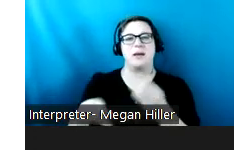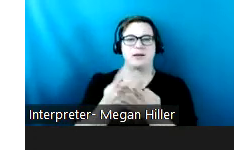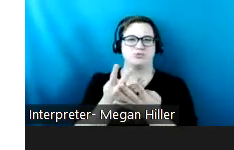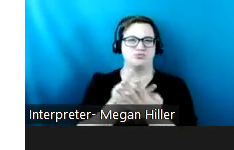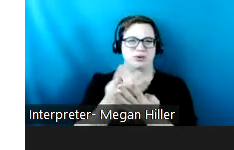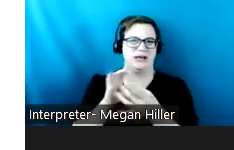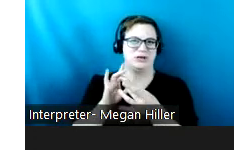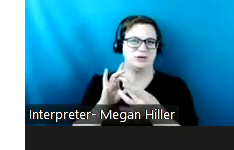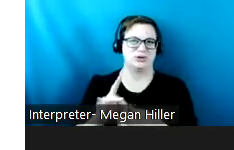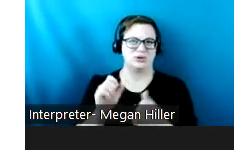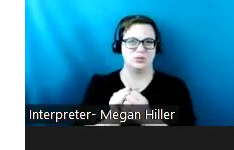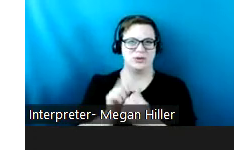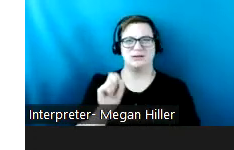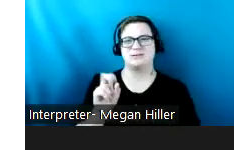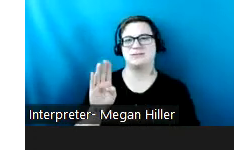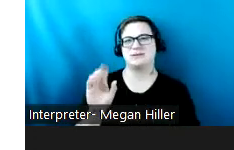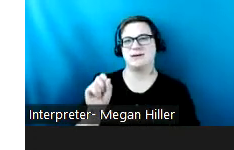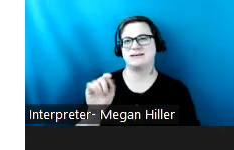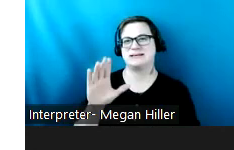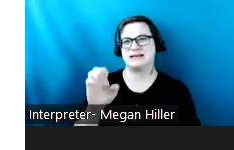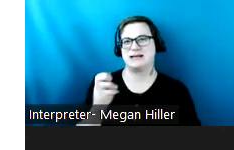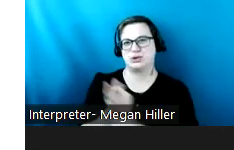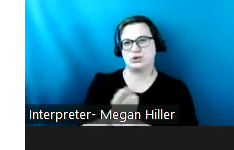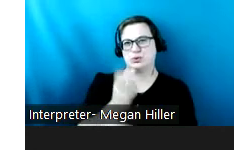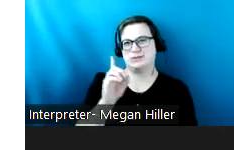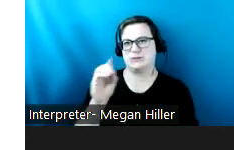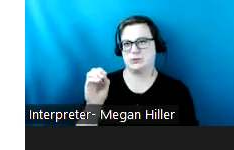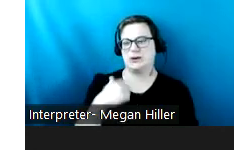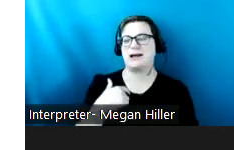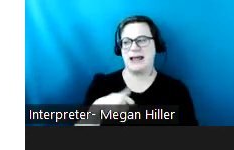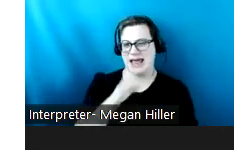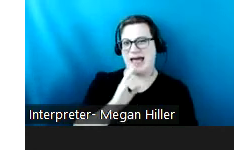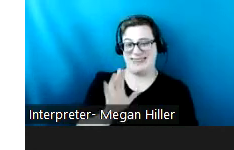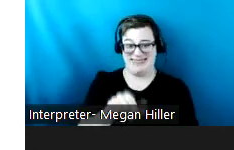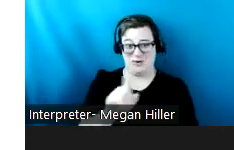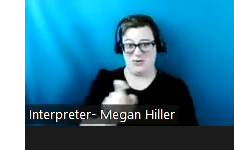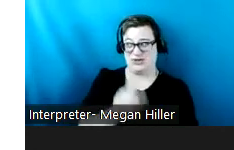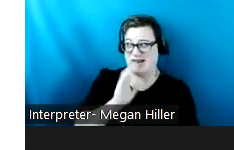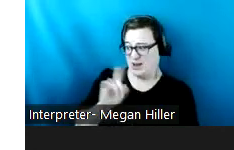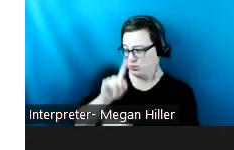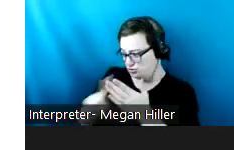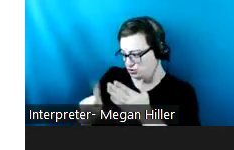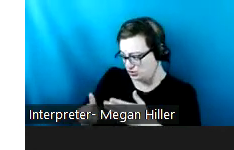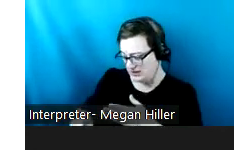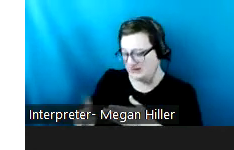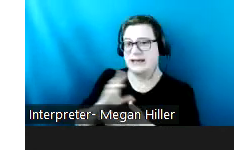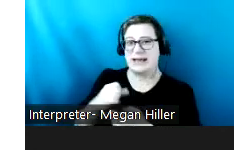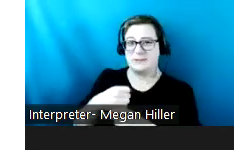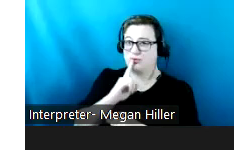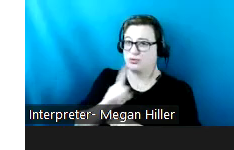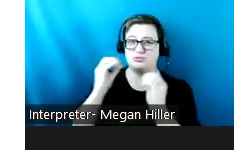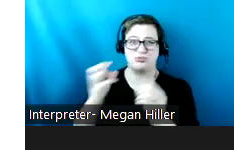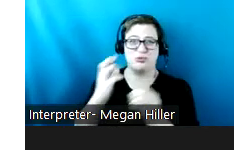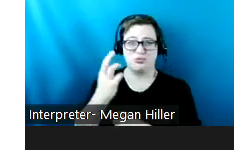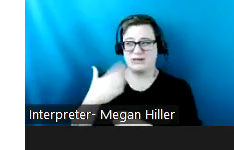associated with substance use disorder, that is something I will definitely take back and make sure that there's no specific reason of why that language that